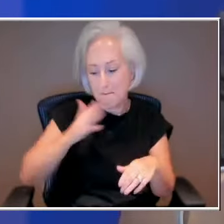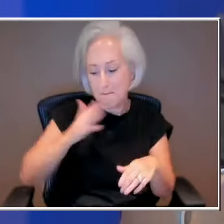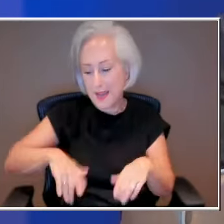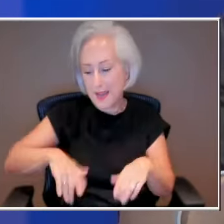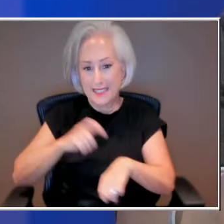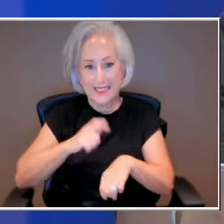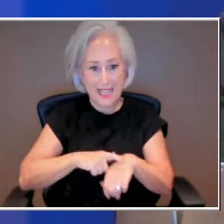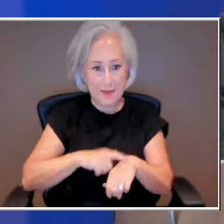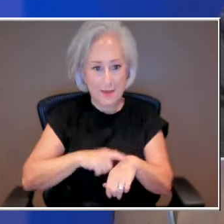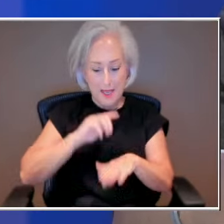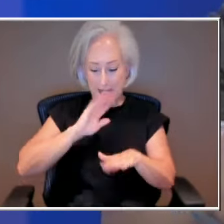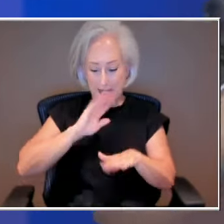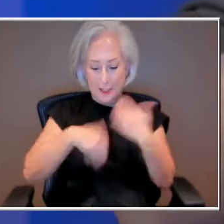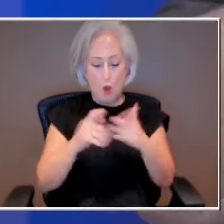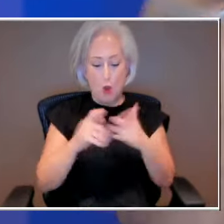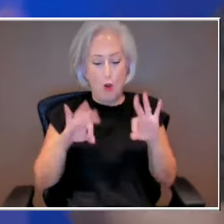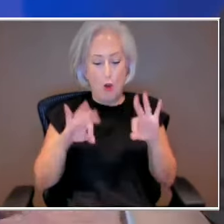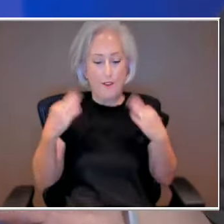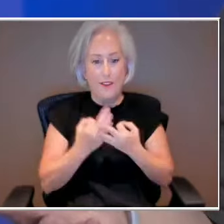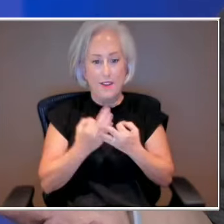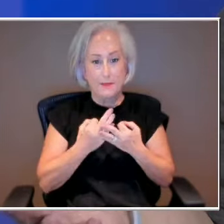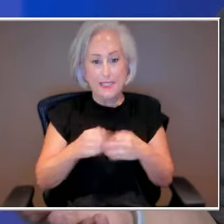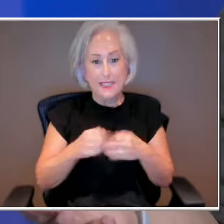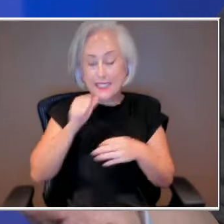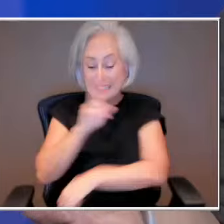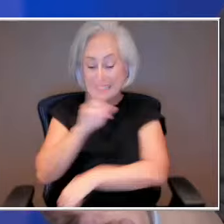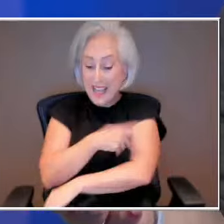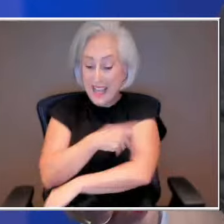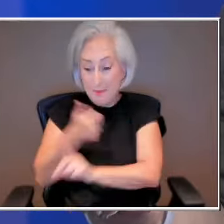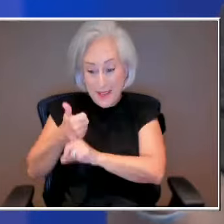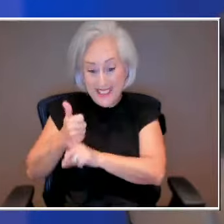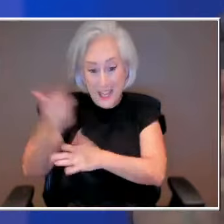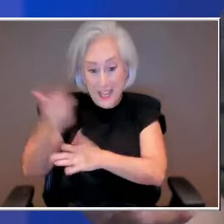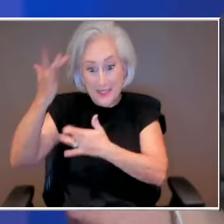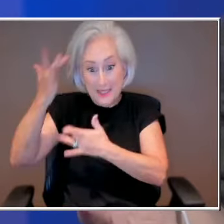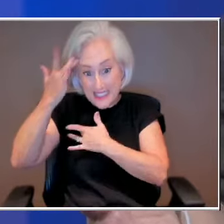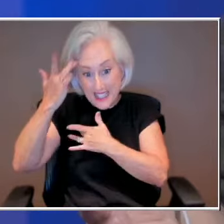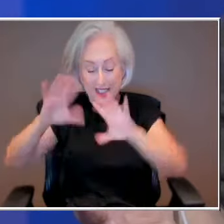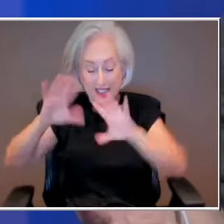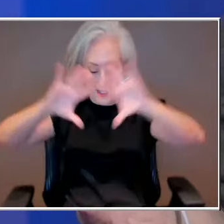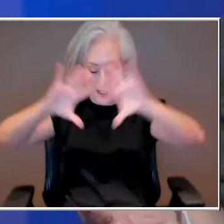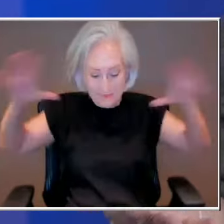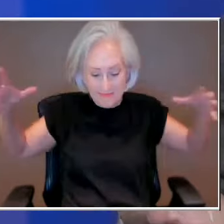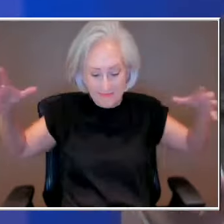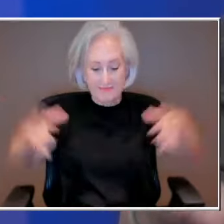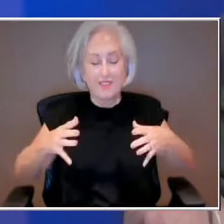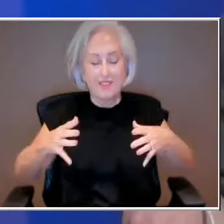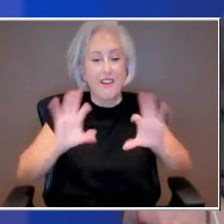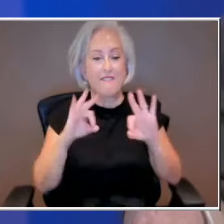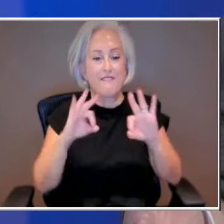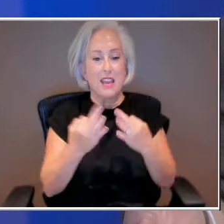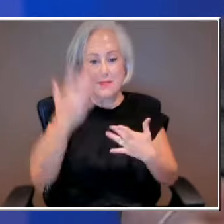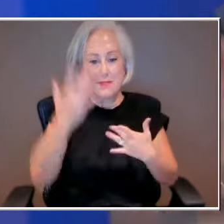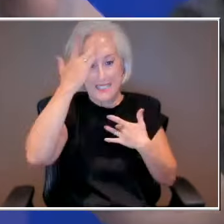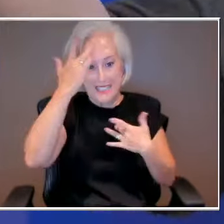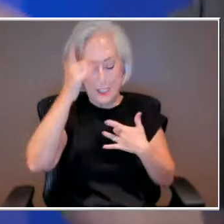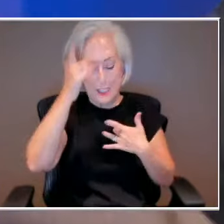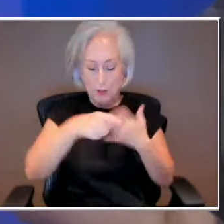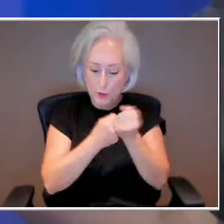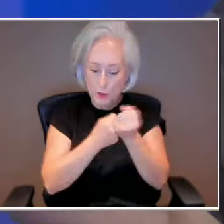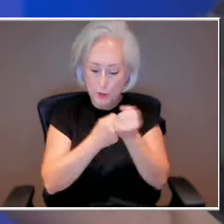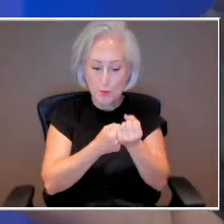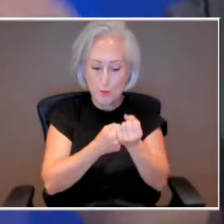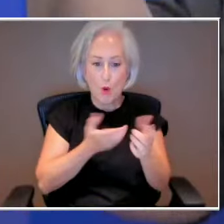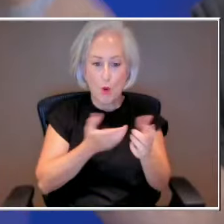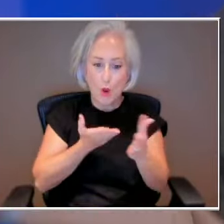the patient's disease, it's the family's disease. And you need to be there for each other during the hard times or the